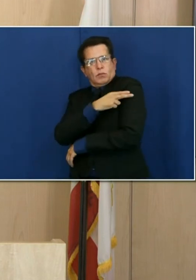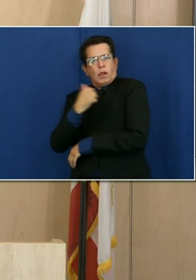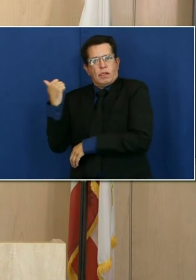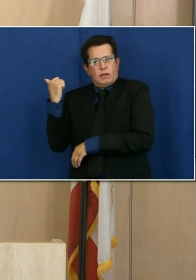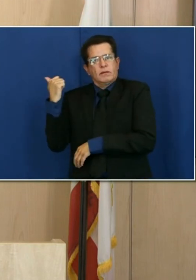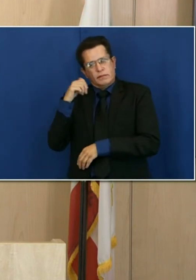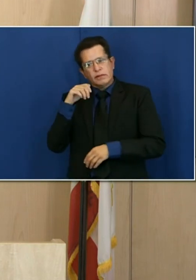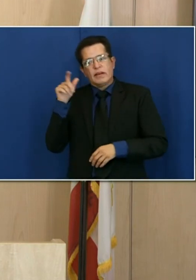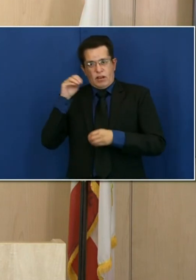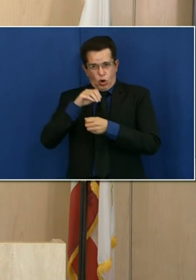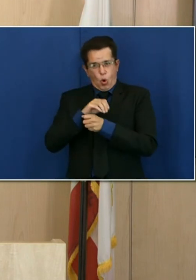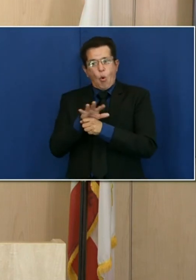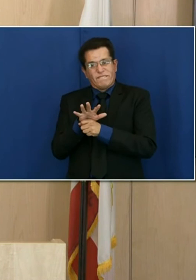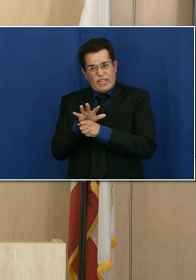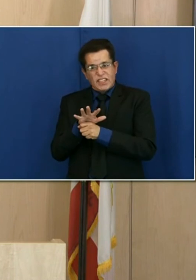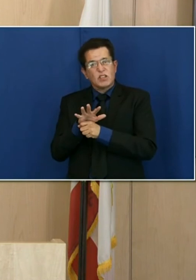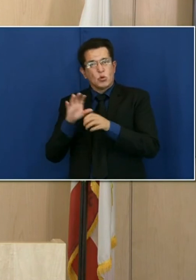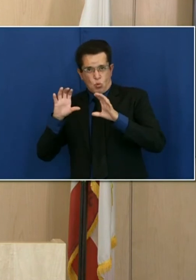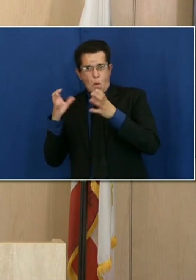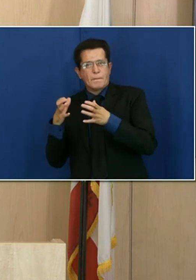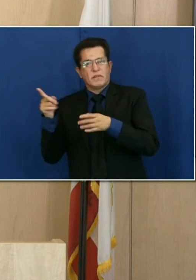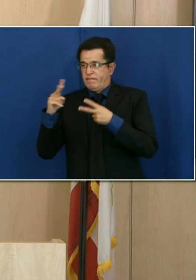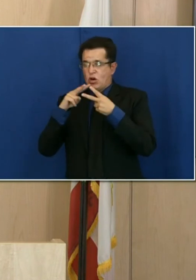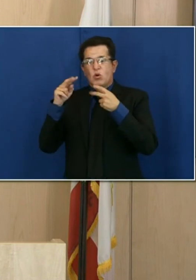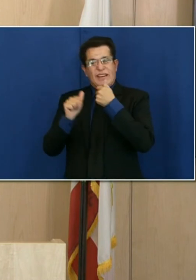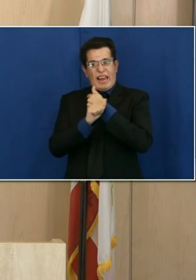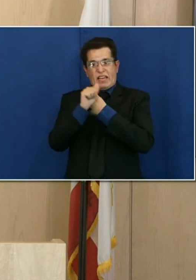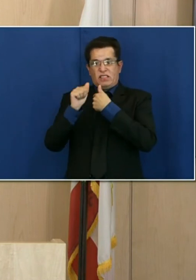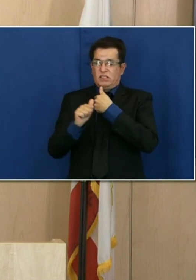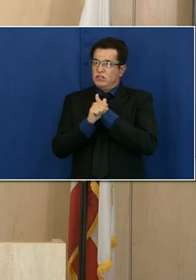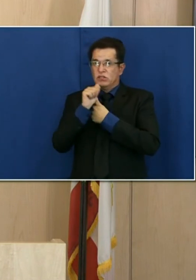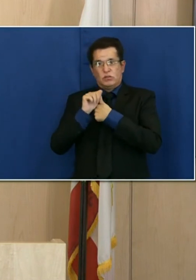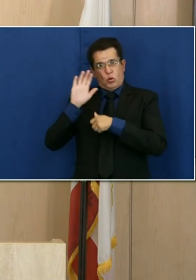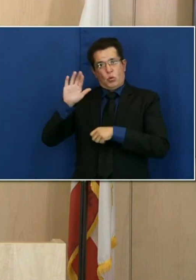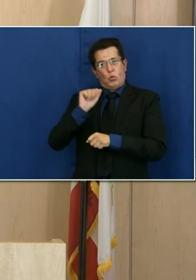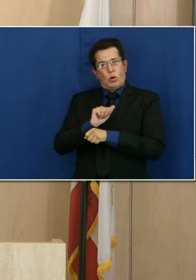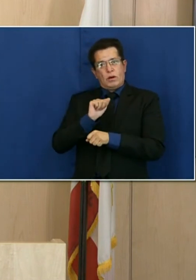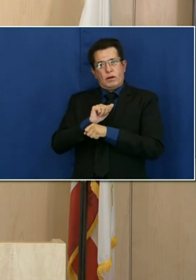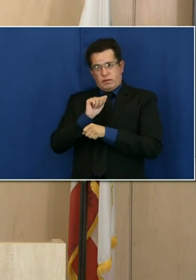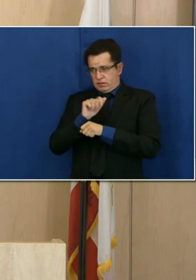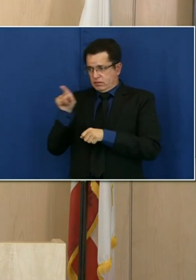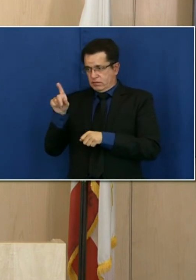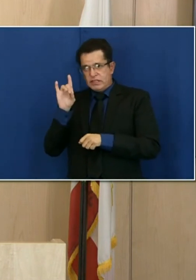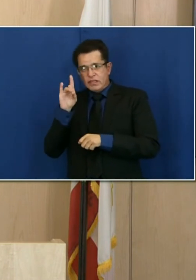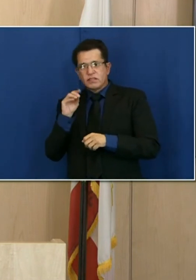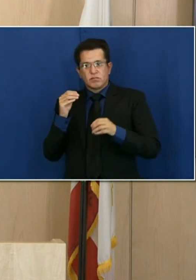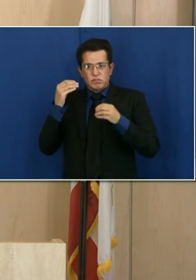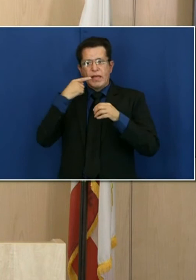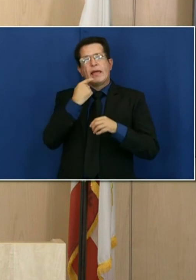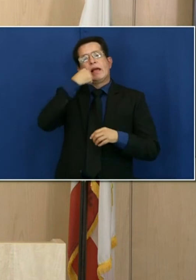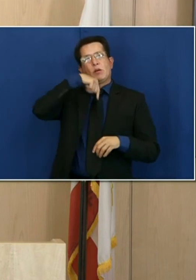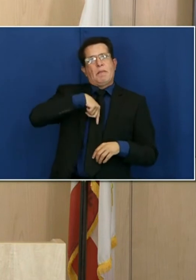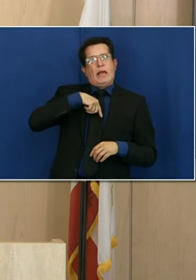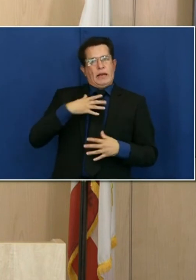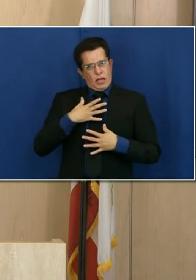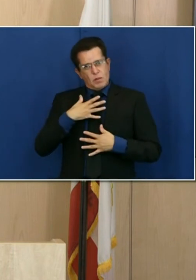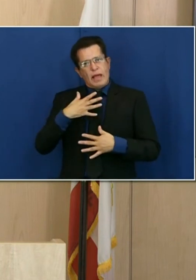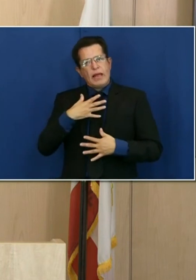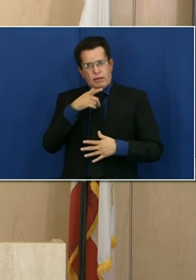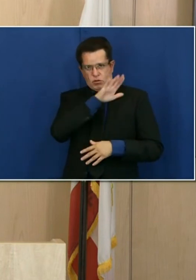protective gear. She does the most dangerous job of intubating those patients with COVID going